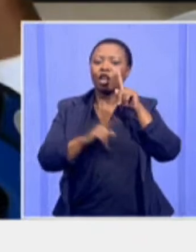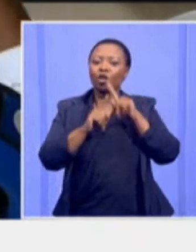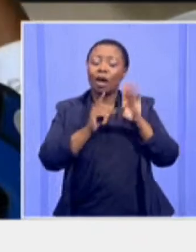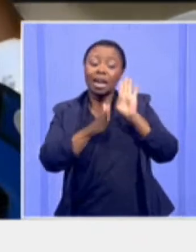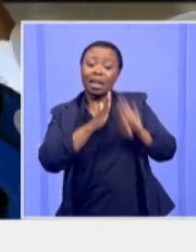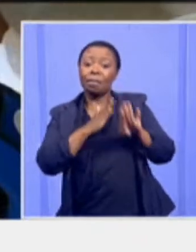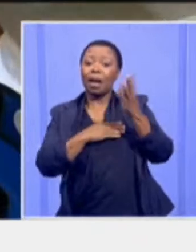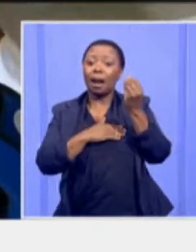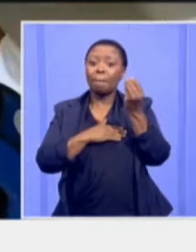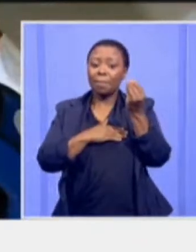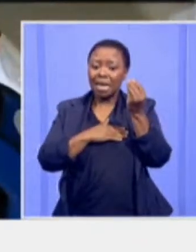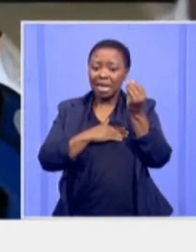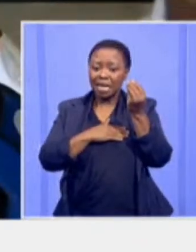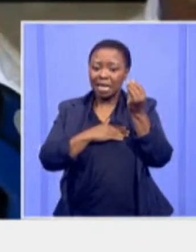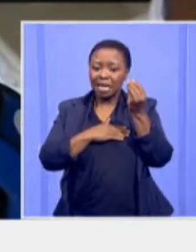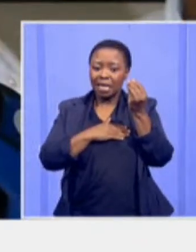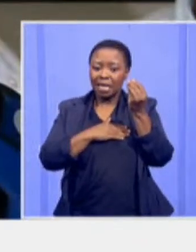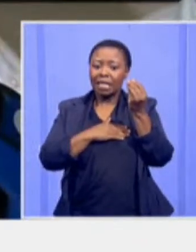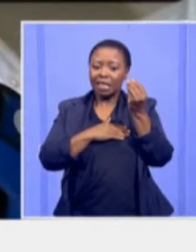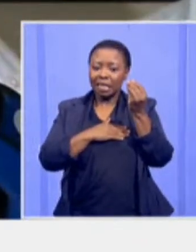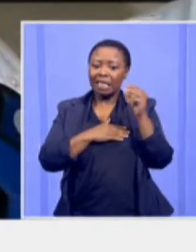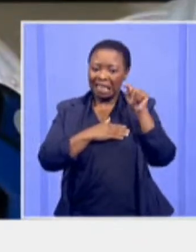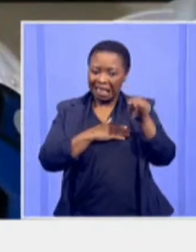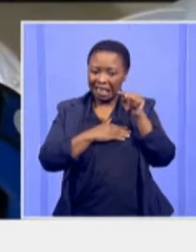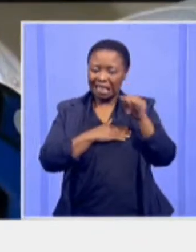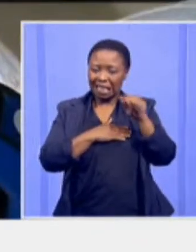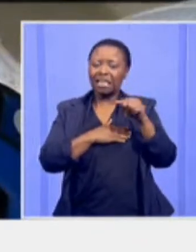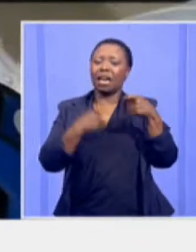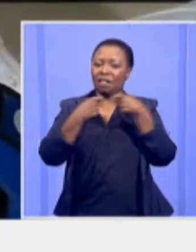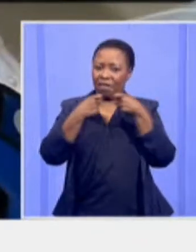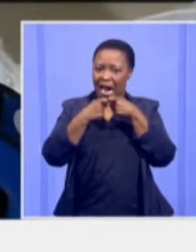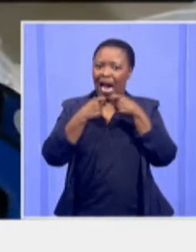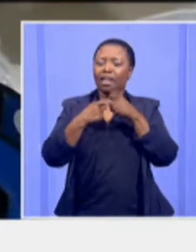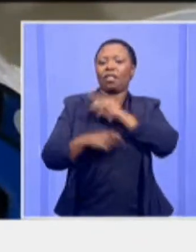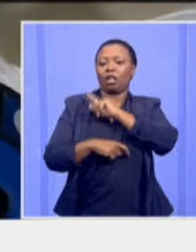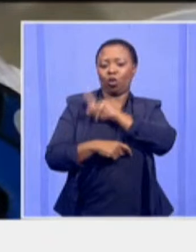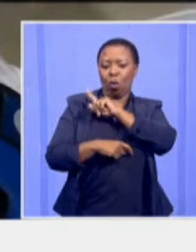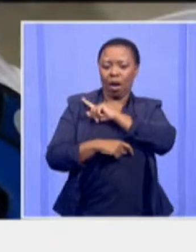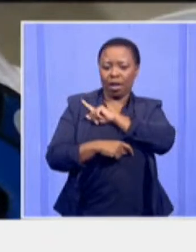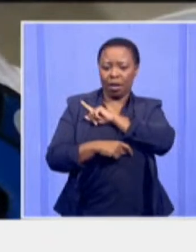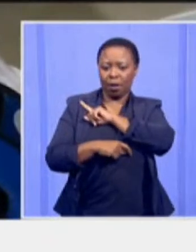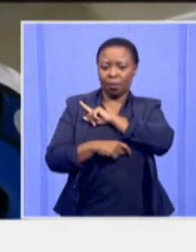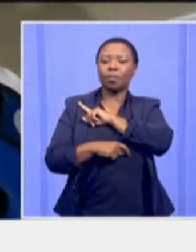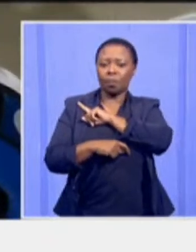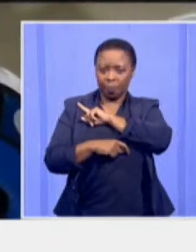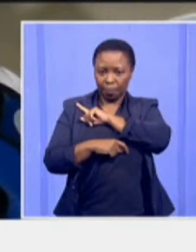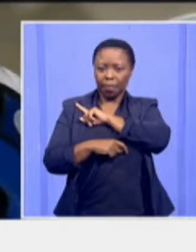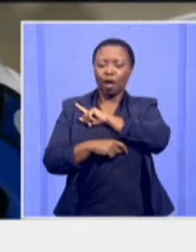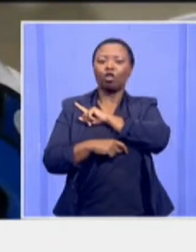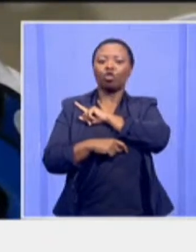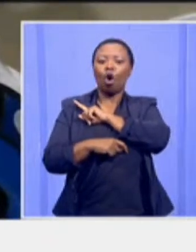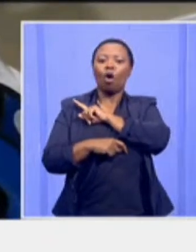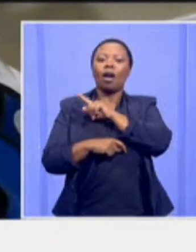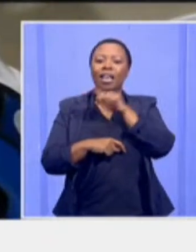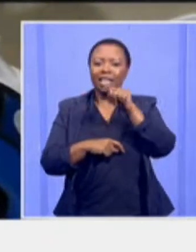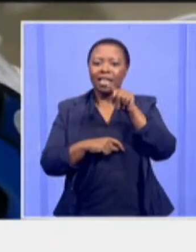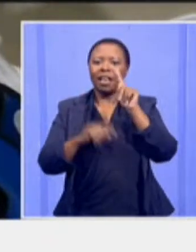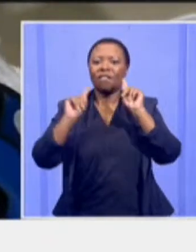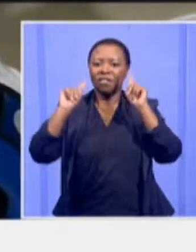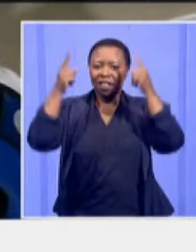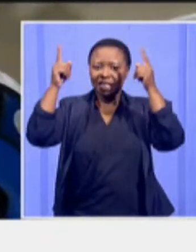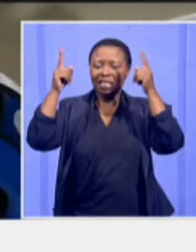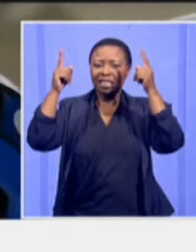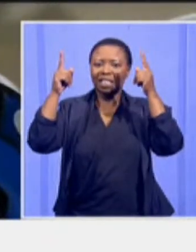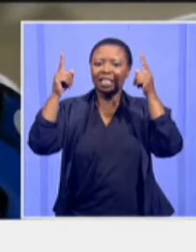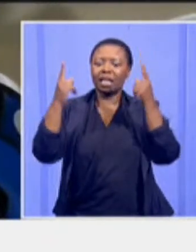money must be paid by them. That's our fight. We are saying Wits must absorb that remainder. If accommodation